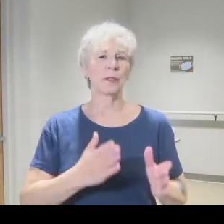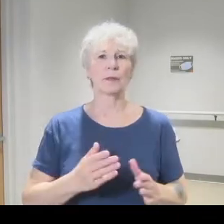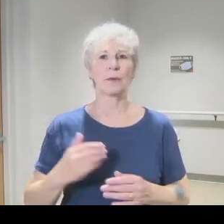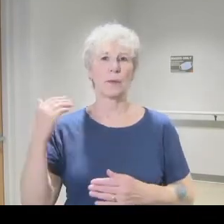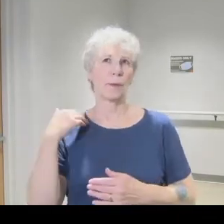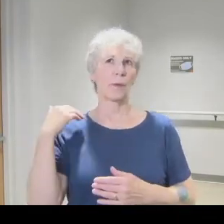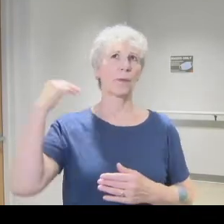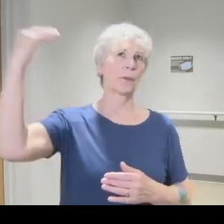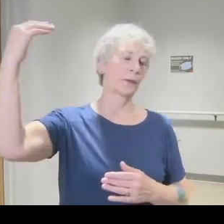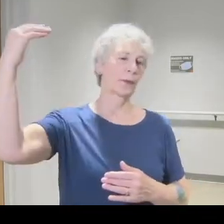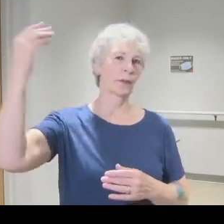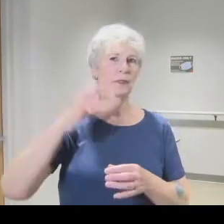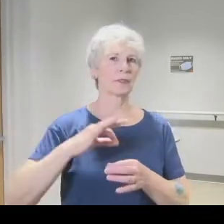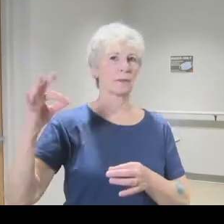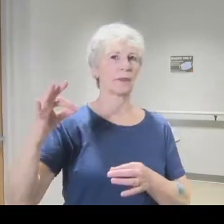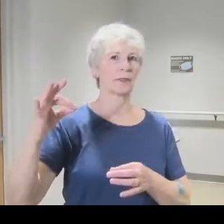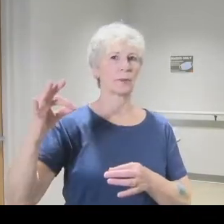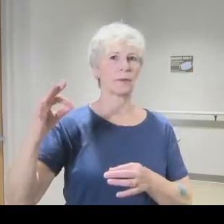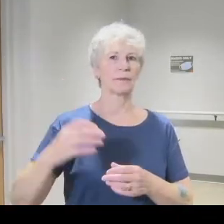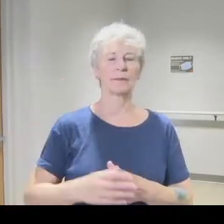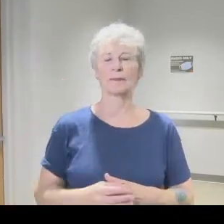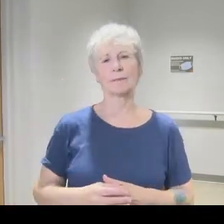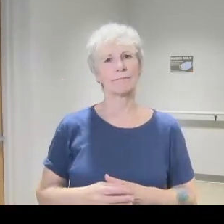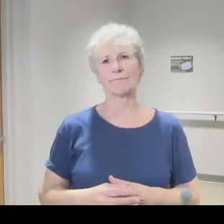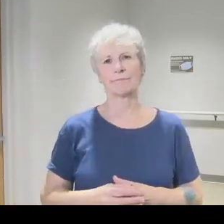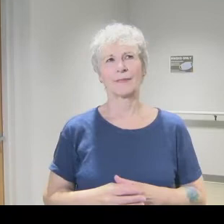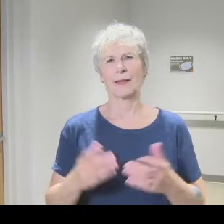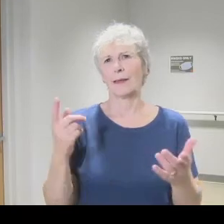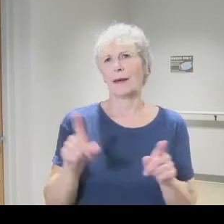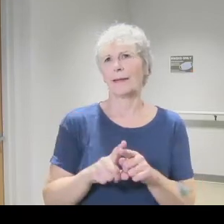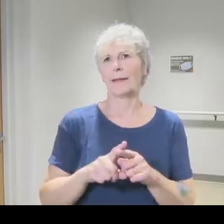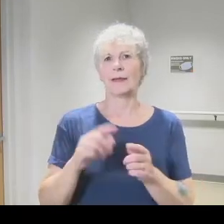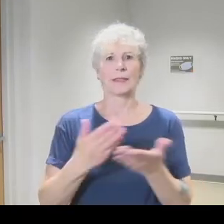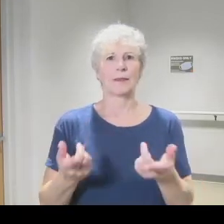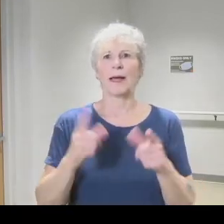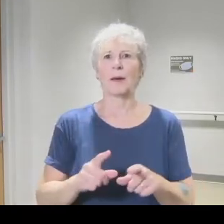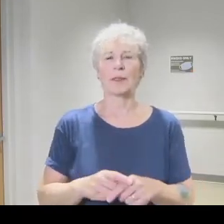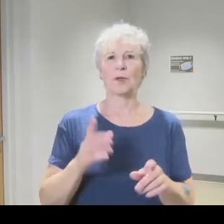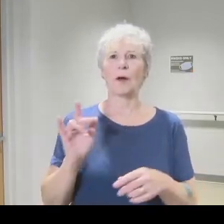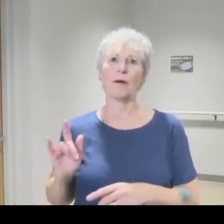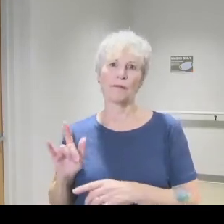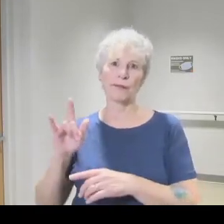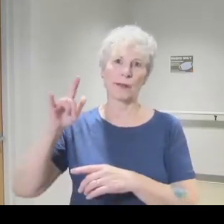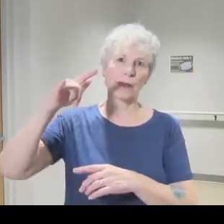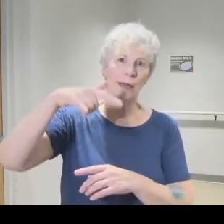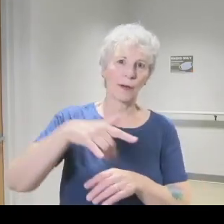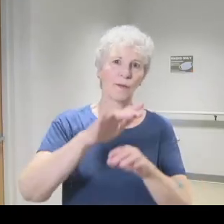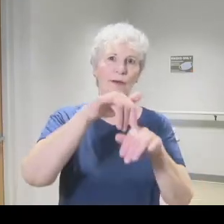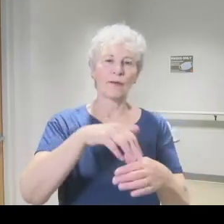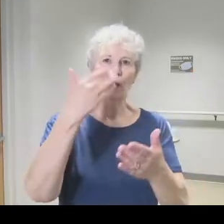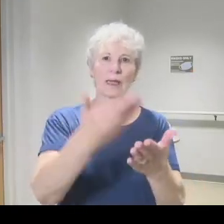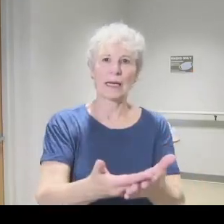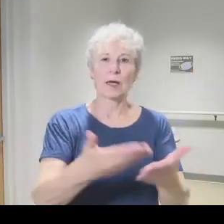are super spiritual people, right? As if something happens, right? You fly over an ocean and land in another